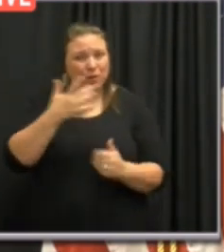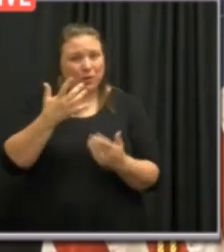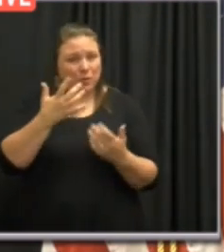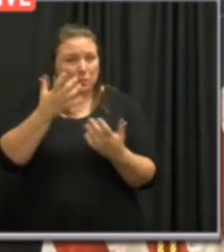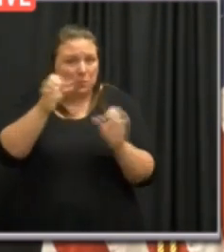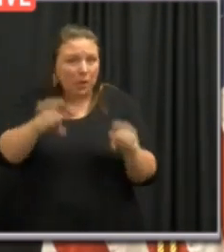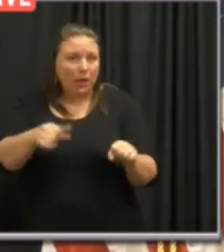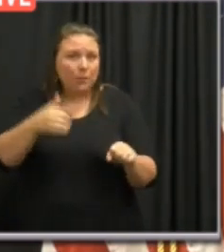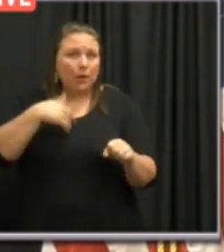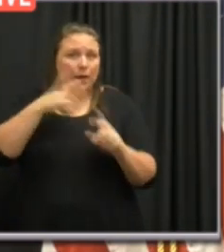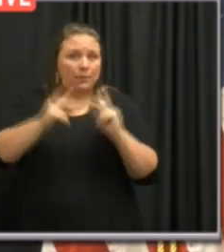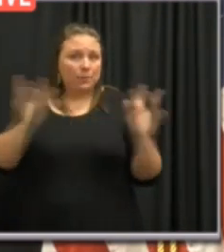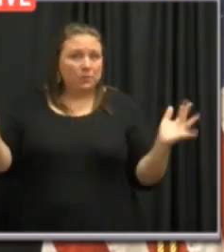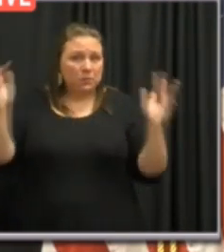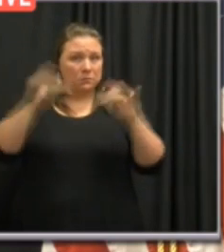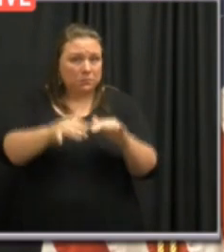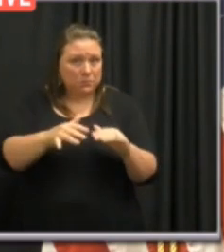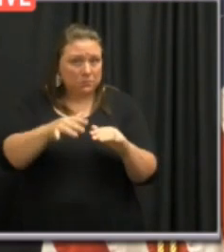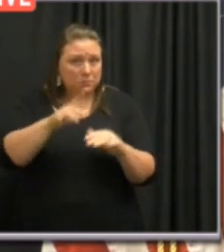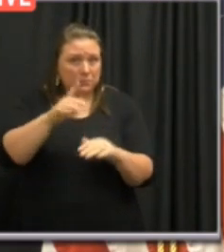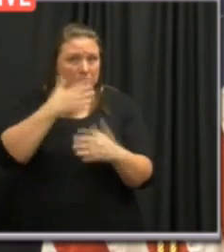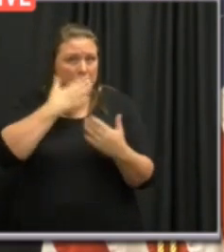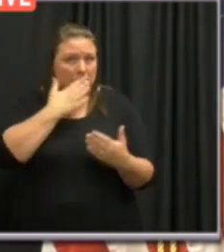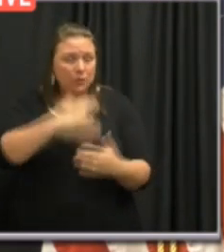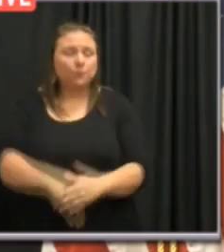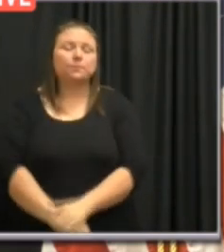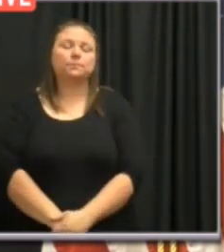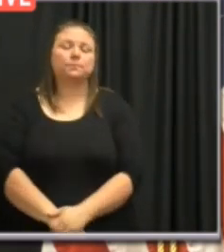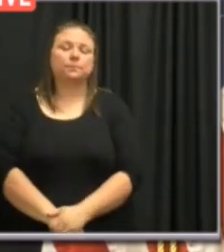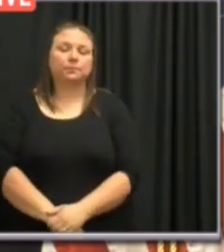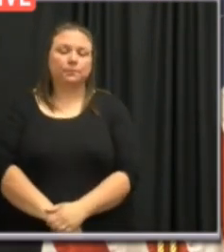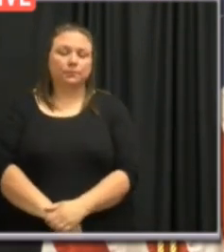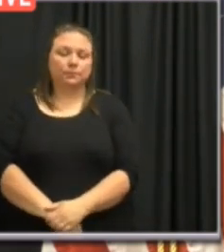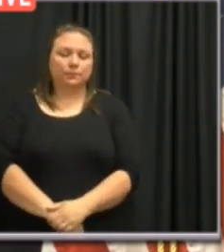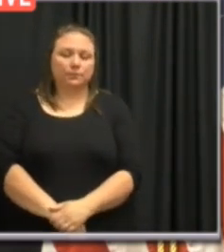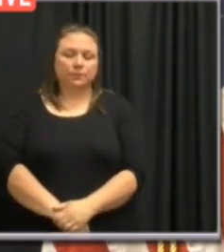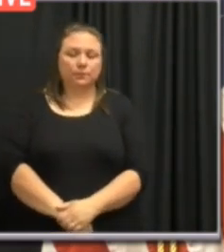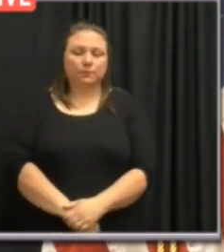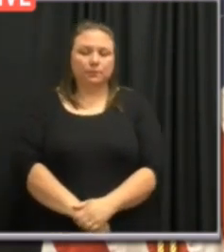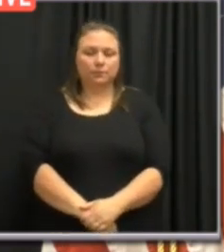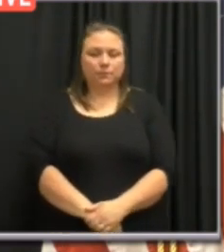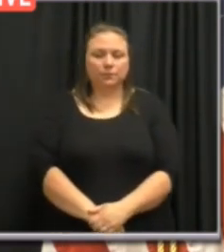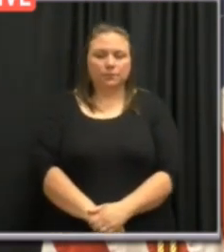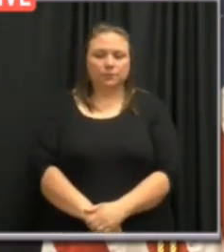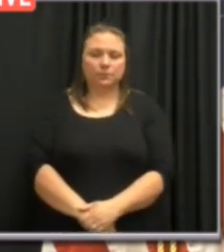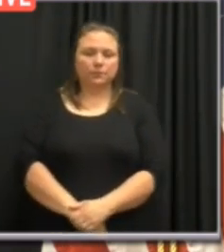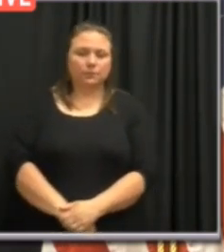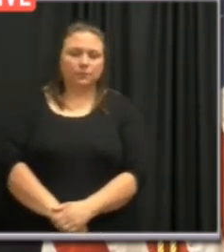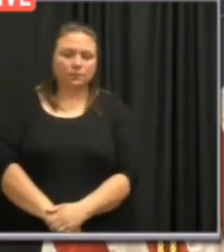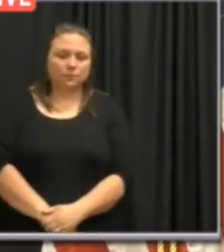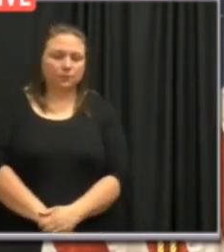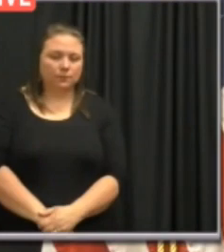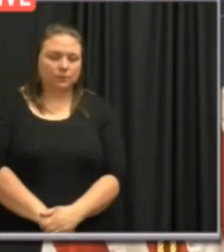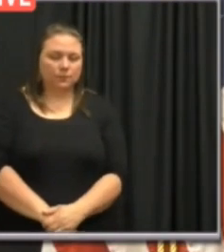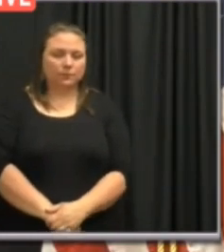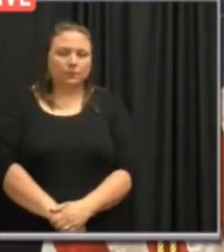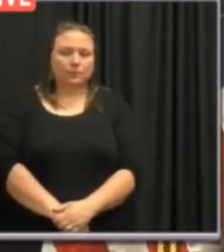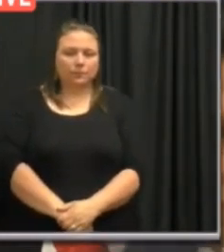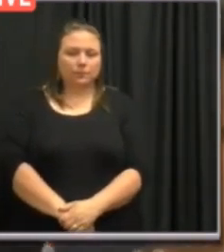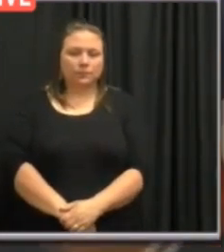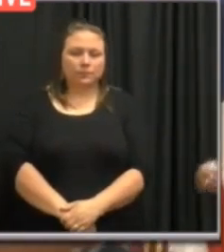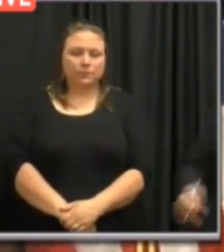fans in the stands around then? Thank you. Thank you. We'll start with Dr. Jahangir.